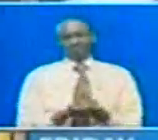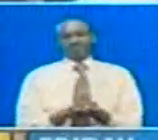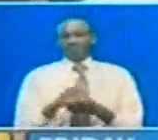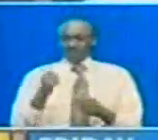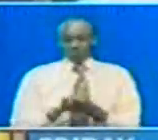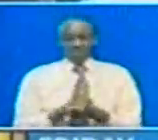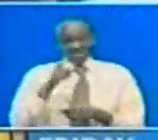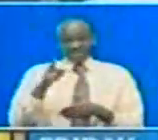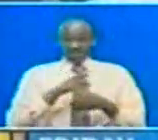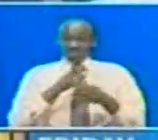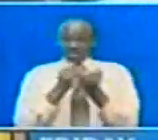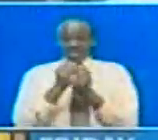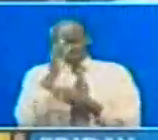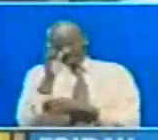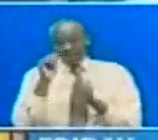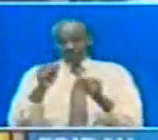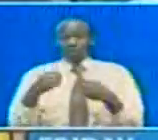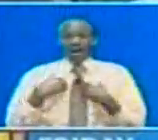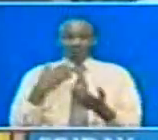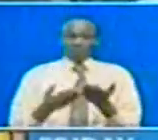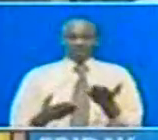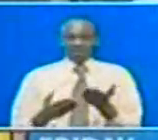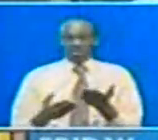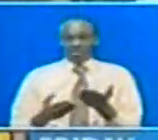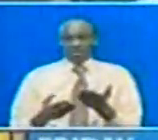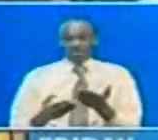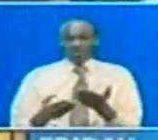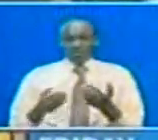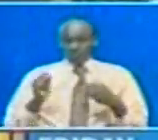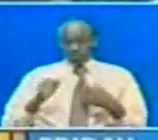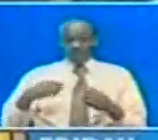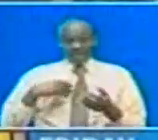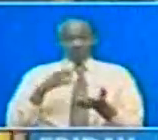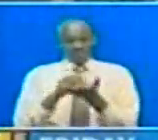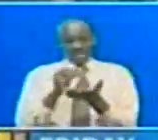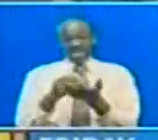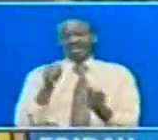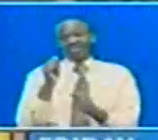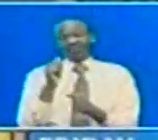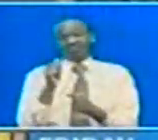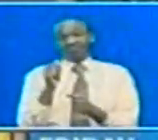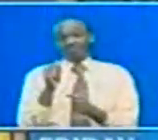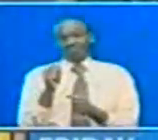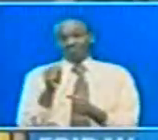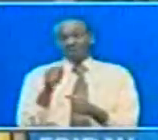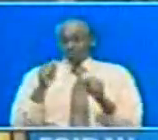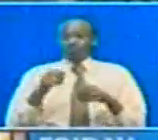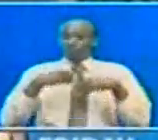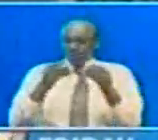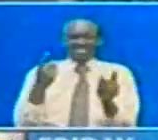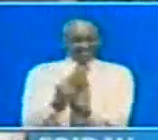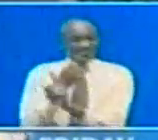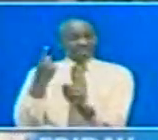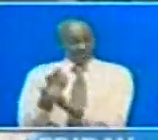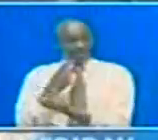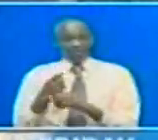this weekend, we should be back to full throttle in terms of crushing cane and producing all the products that we